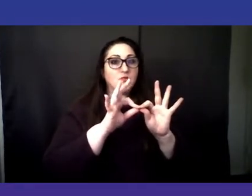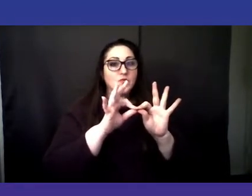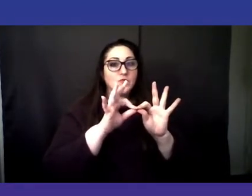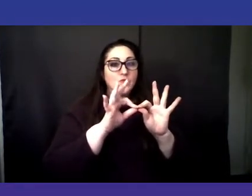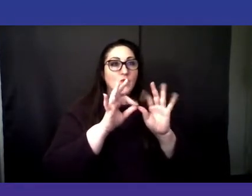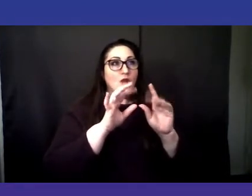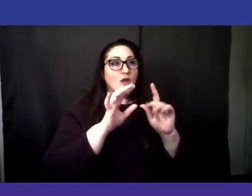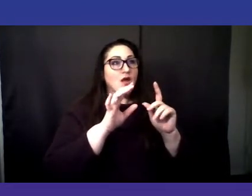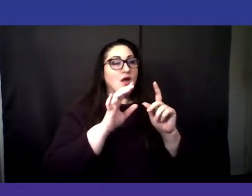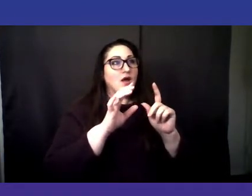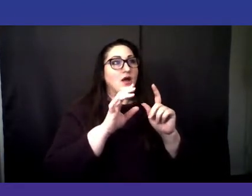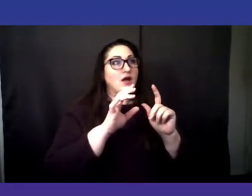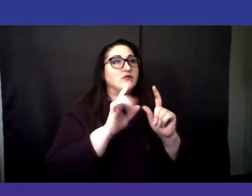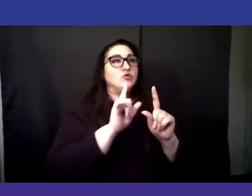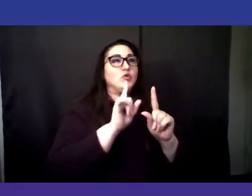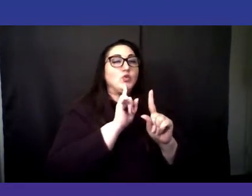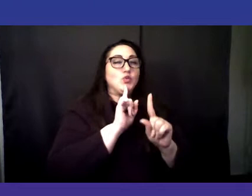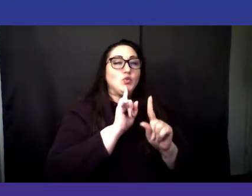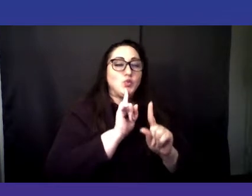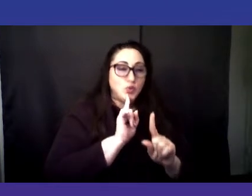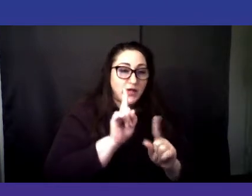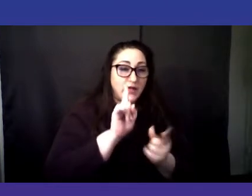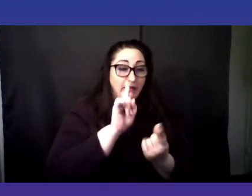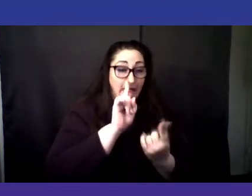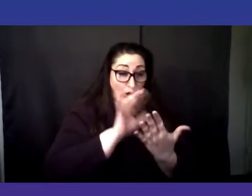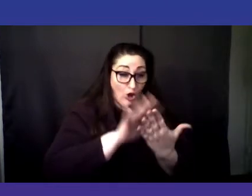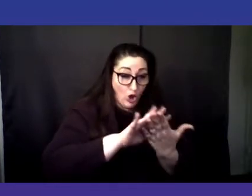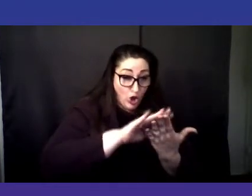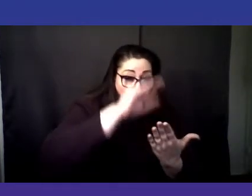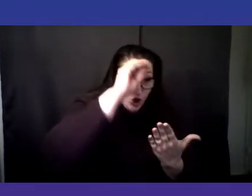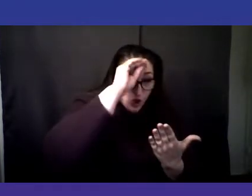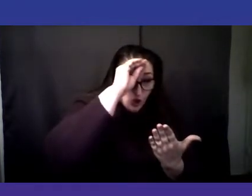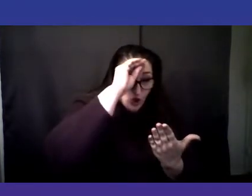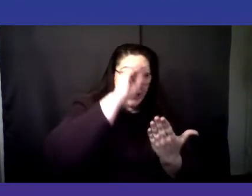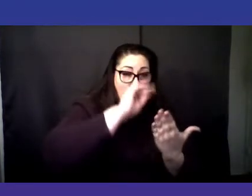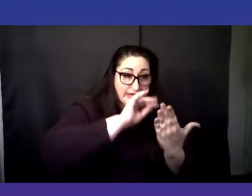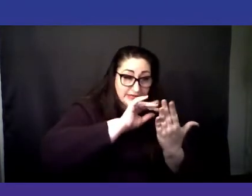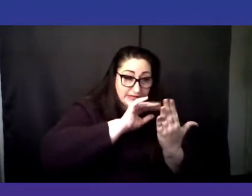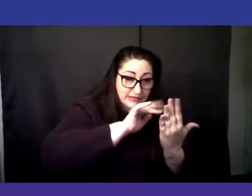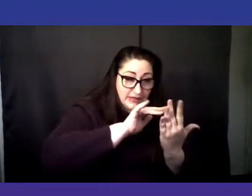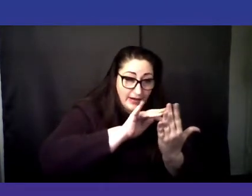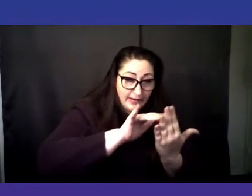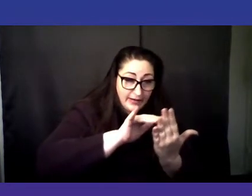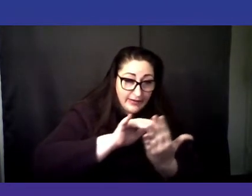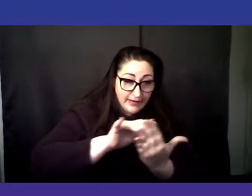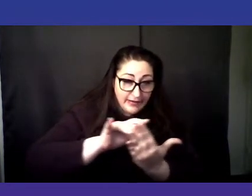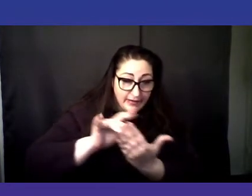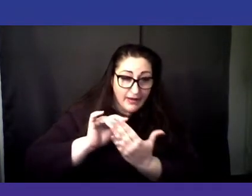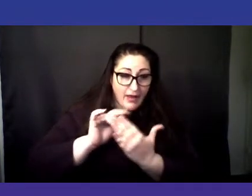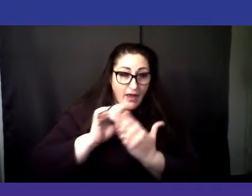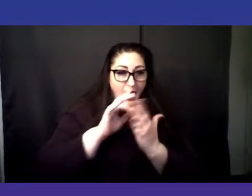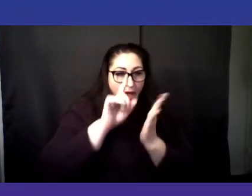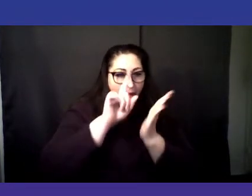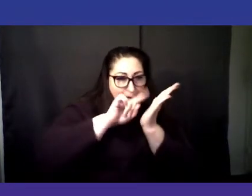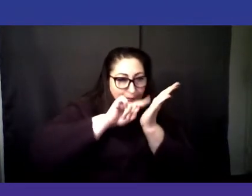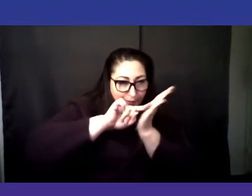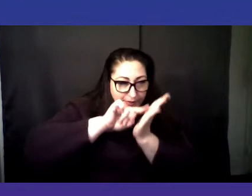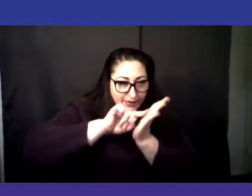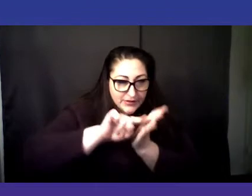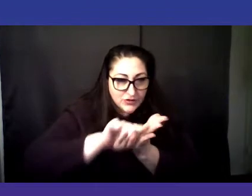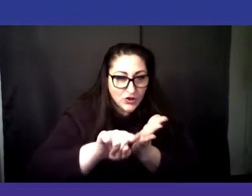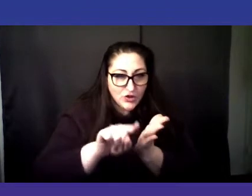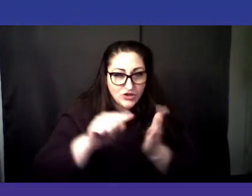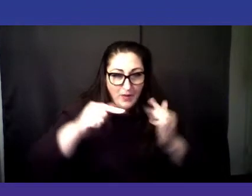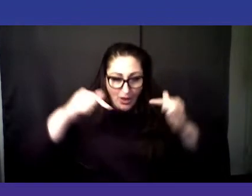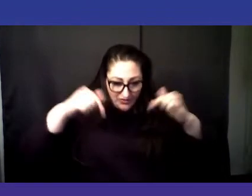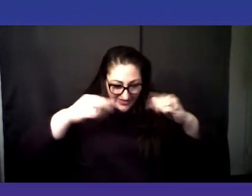learn and study and research deeply on where we are. To